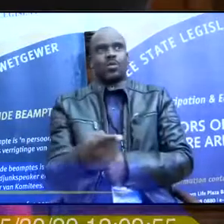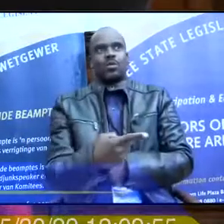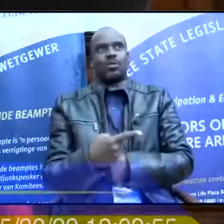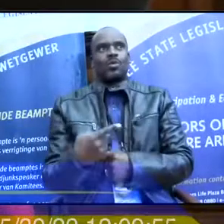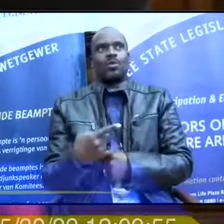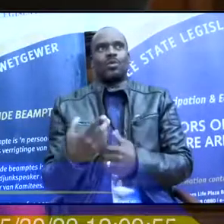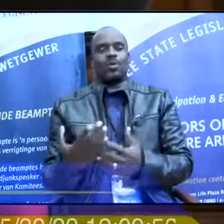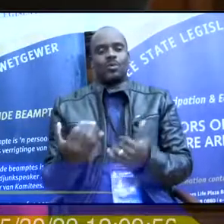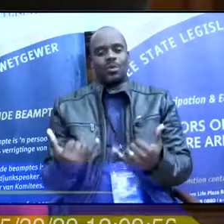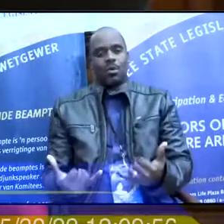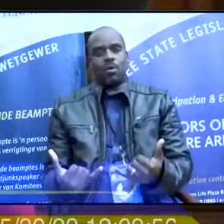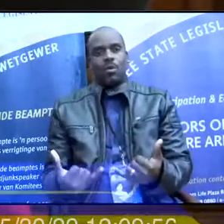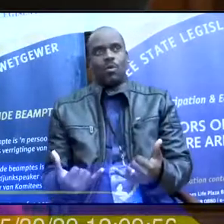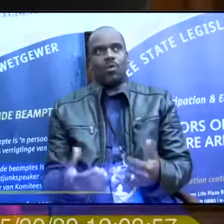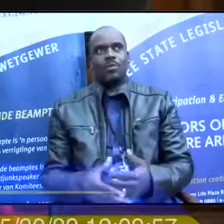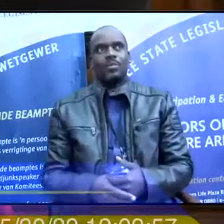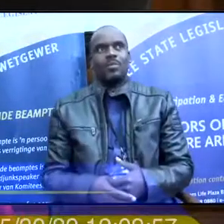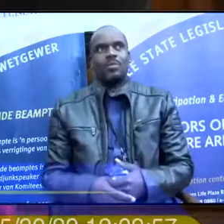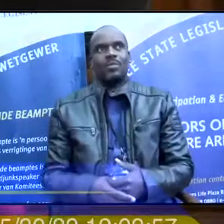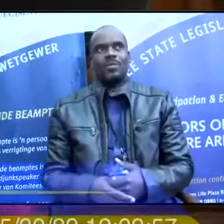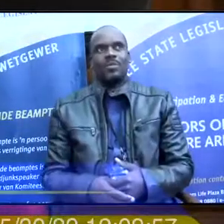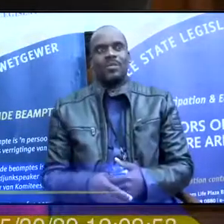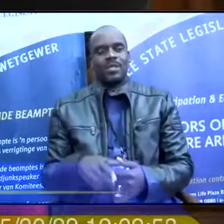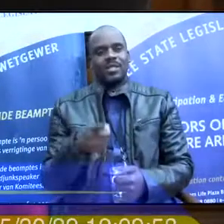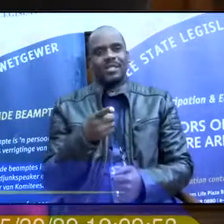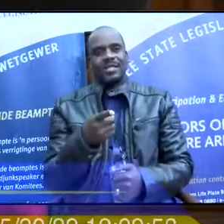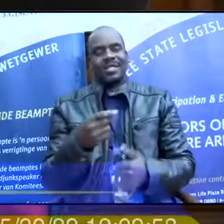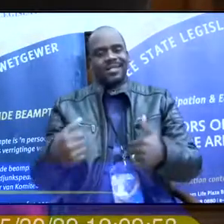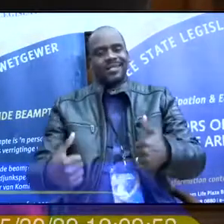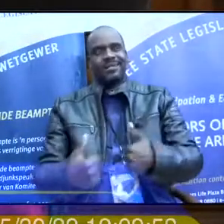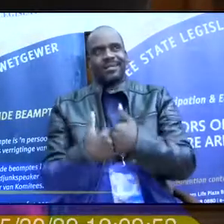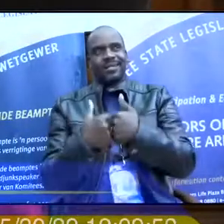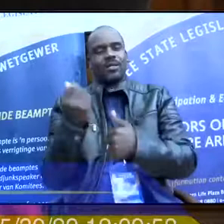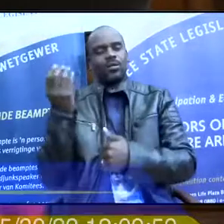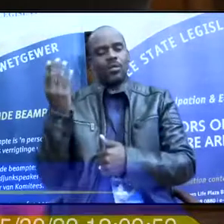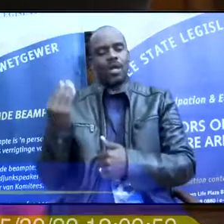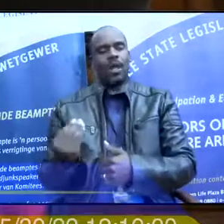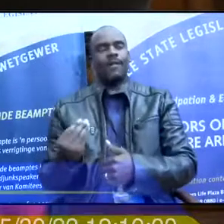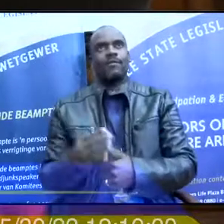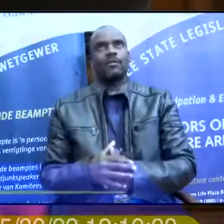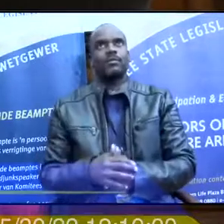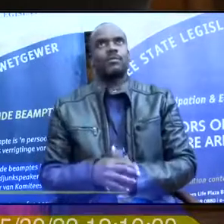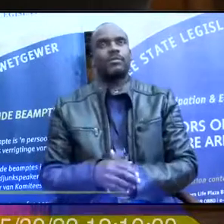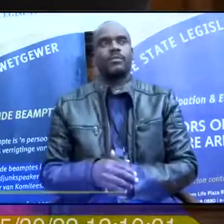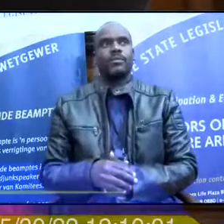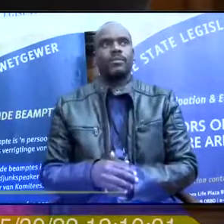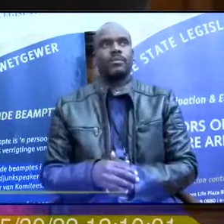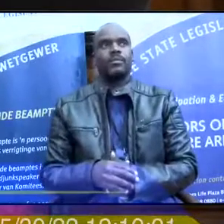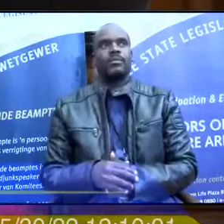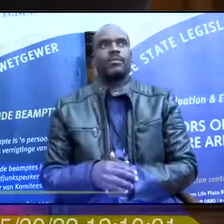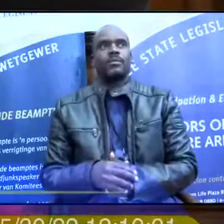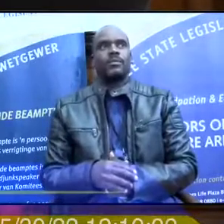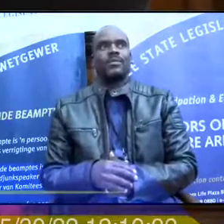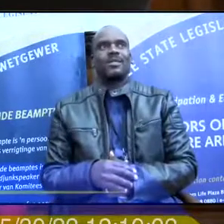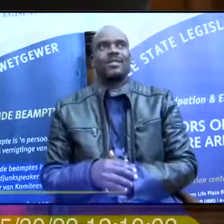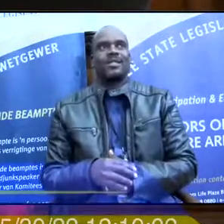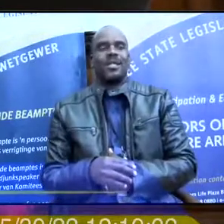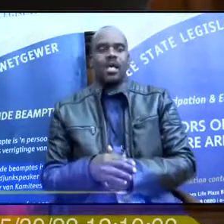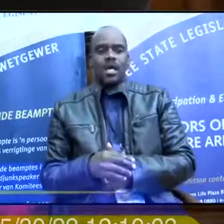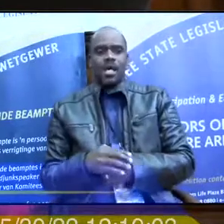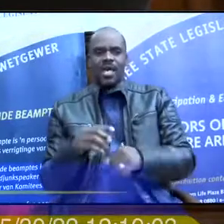back so that's another challenge that we face in us workers during